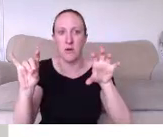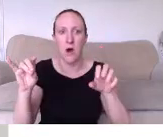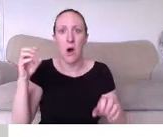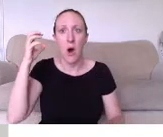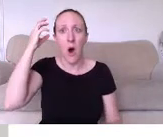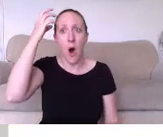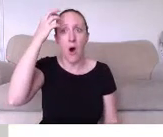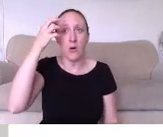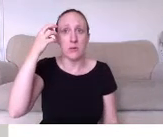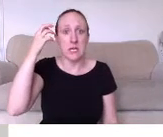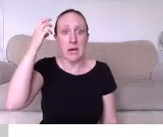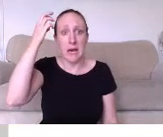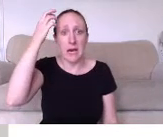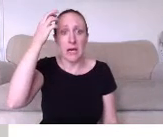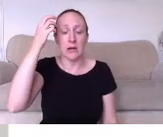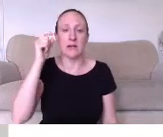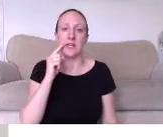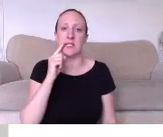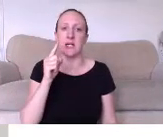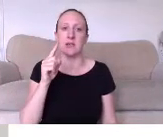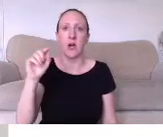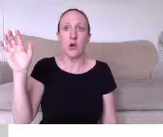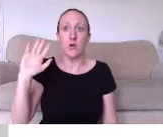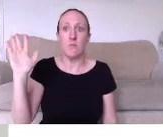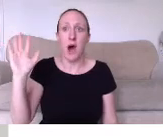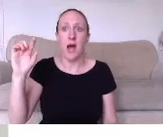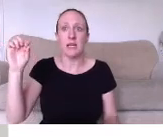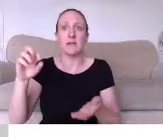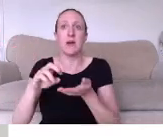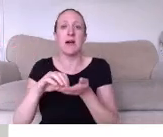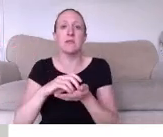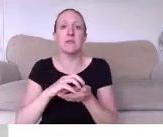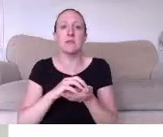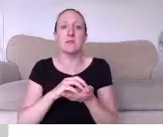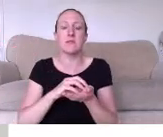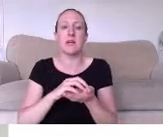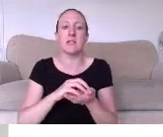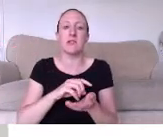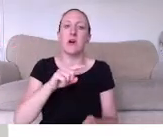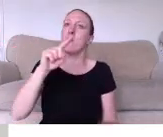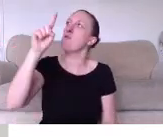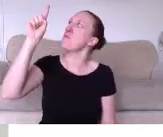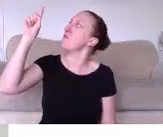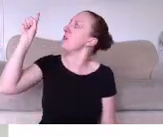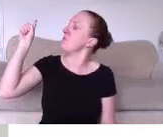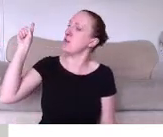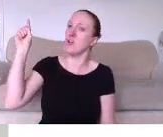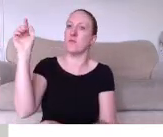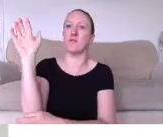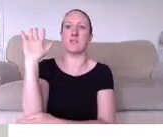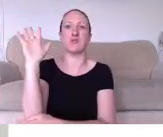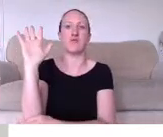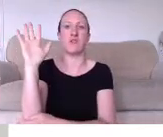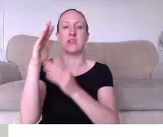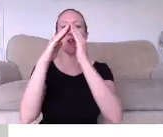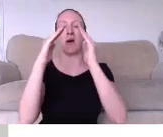Gruffalo. Oh dear, he said. Goodbye, little mouse. And off he flew